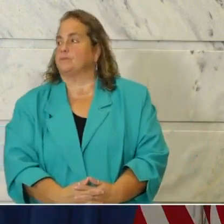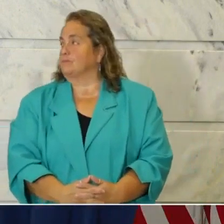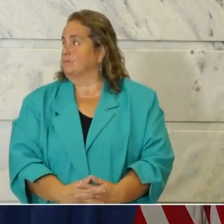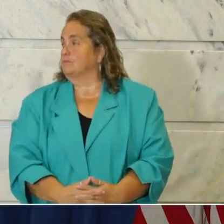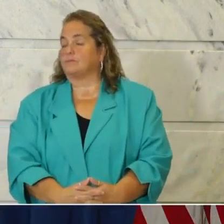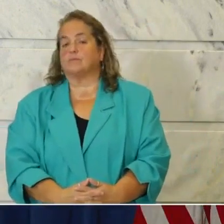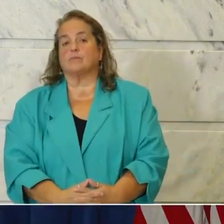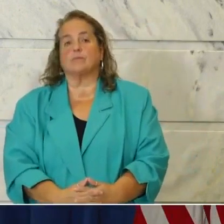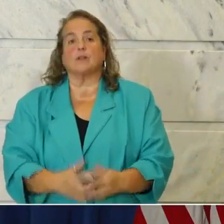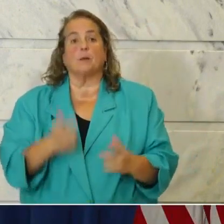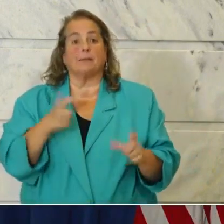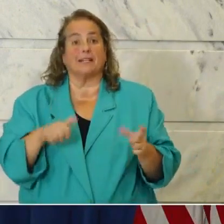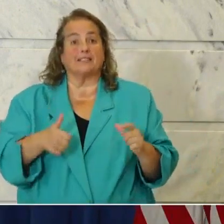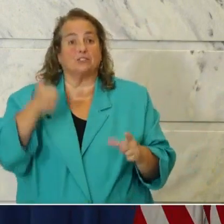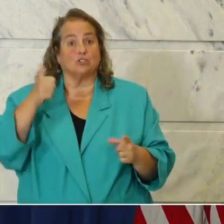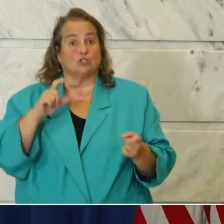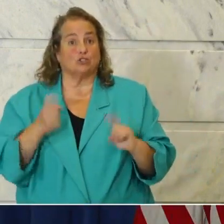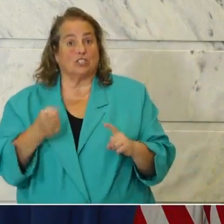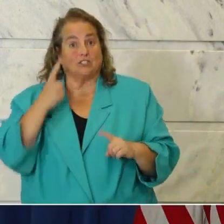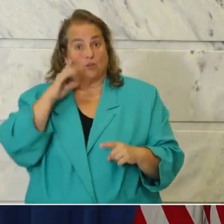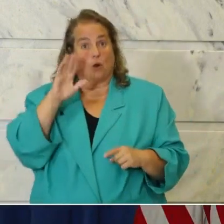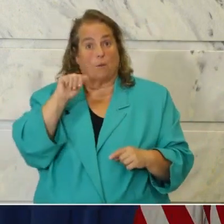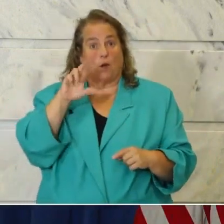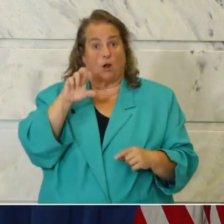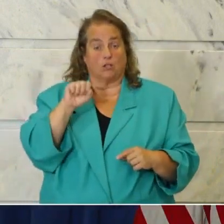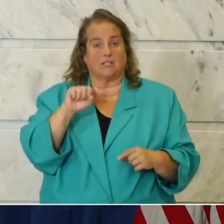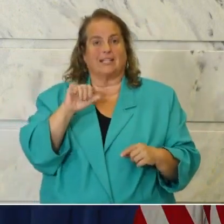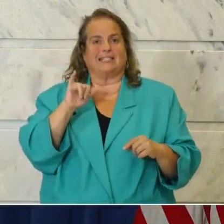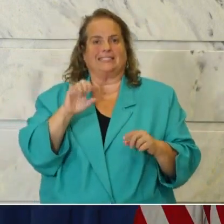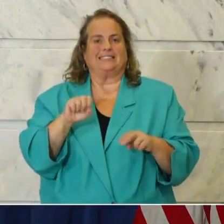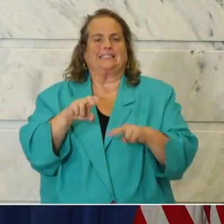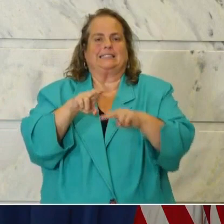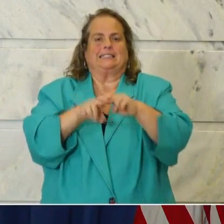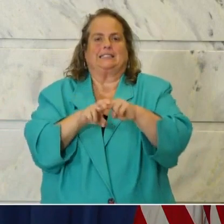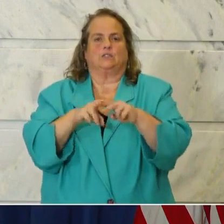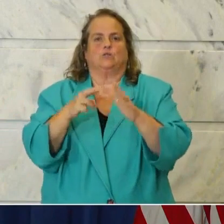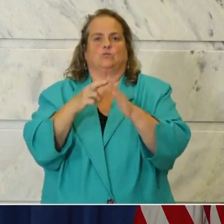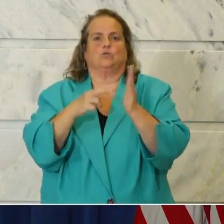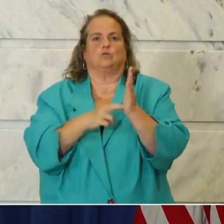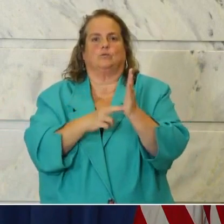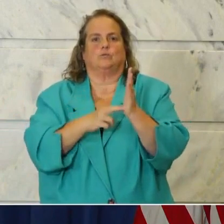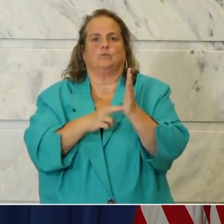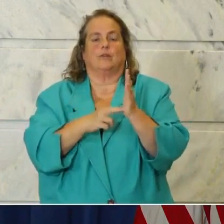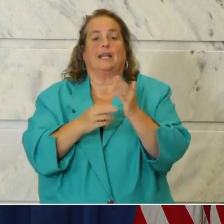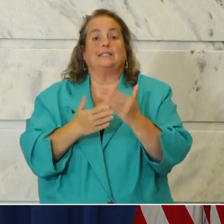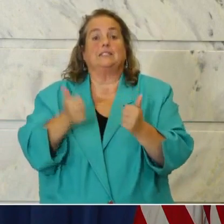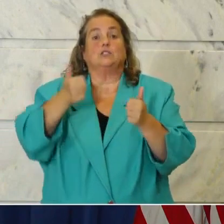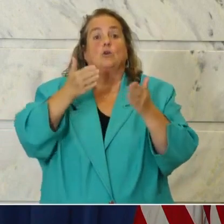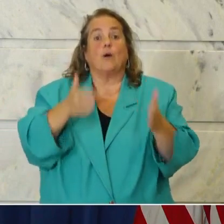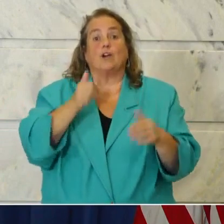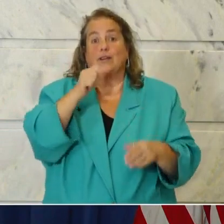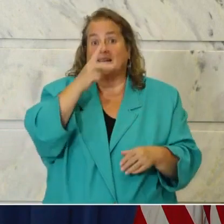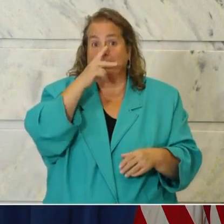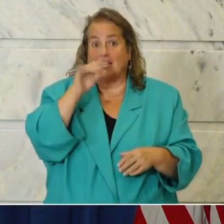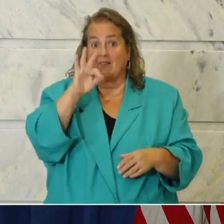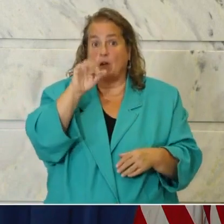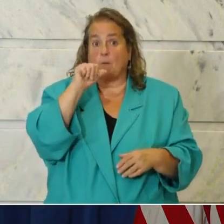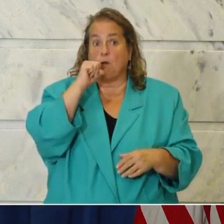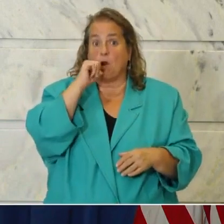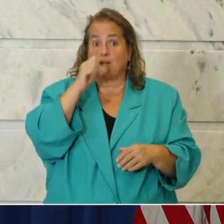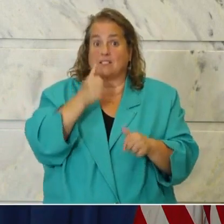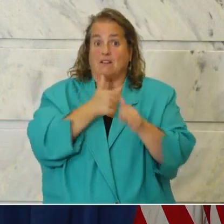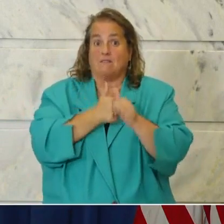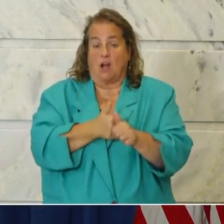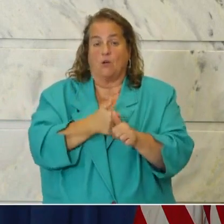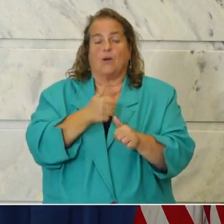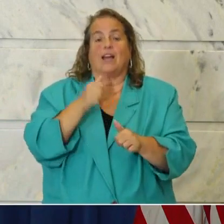Right. Biggest change for our bars is an enforced seat rule. Easiest way you can see whether a bar is following the rules and regulations is